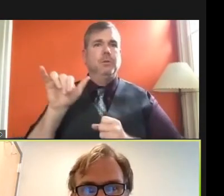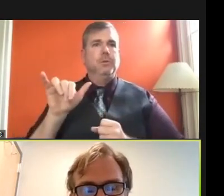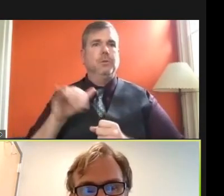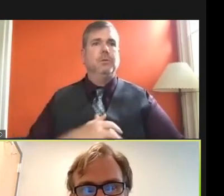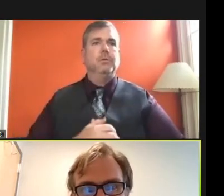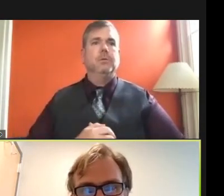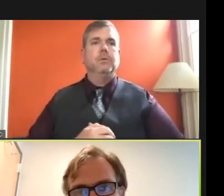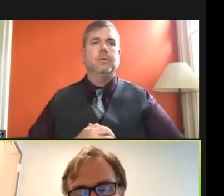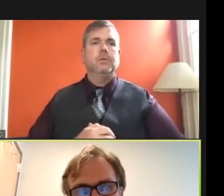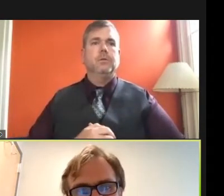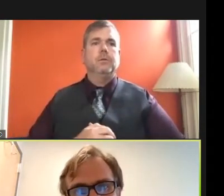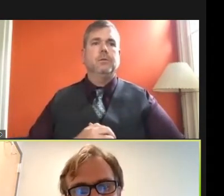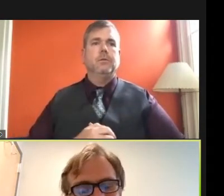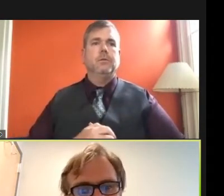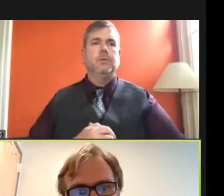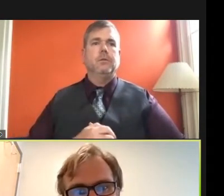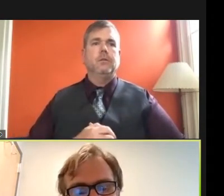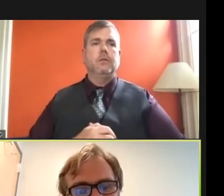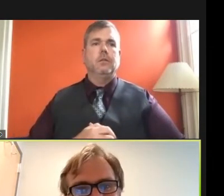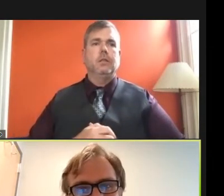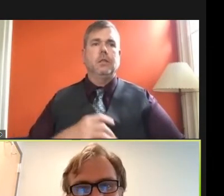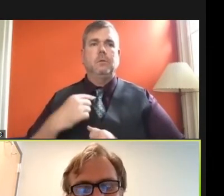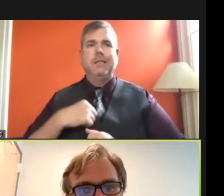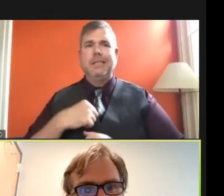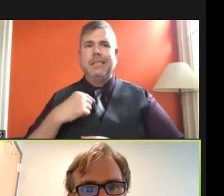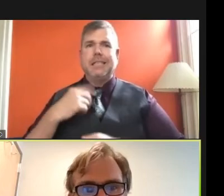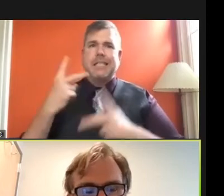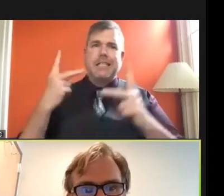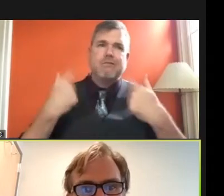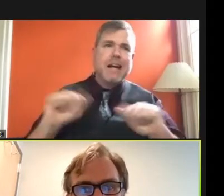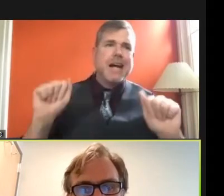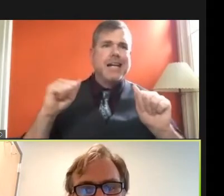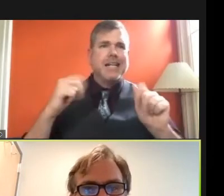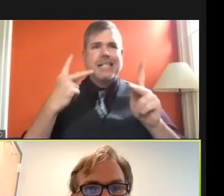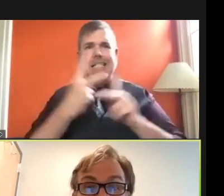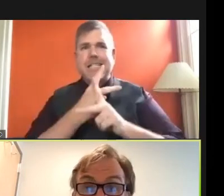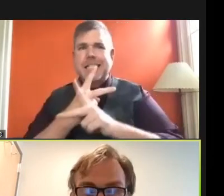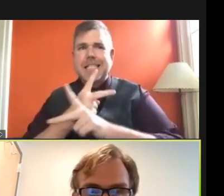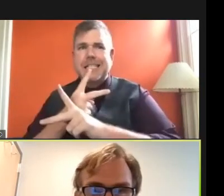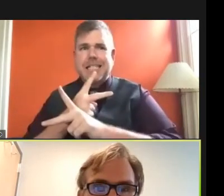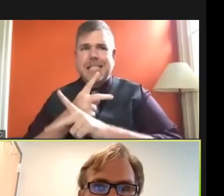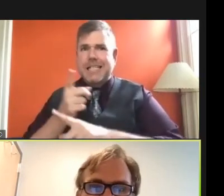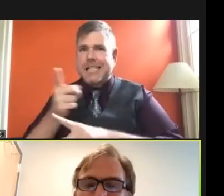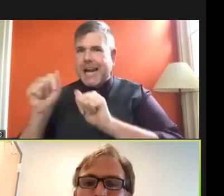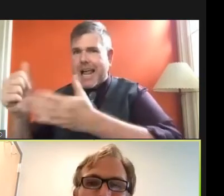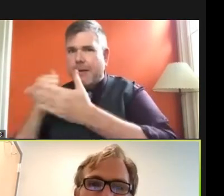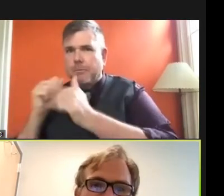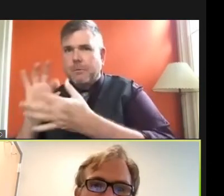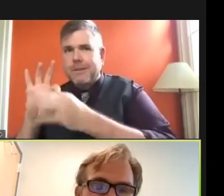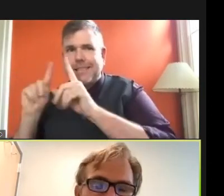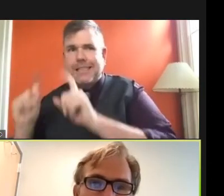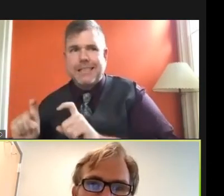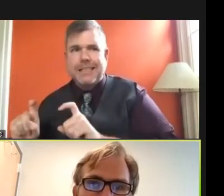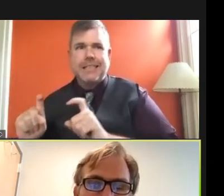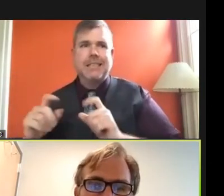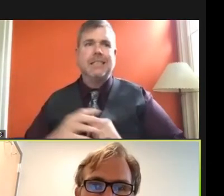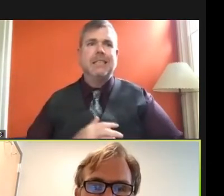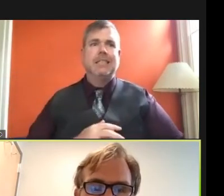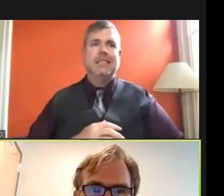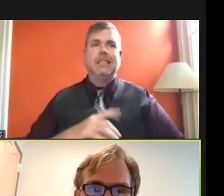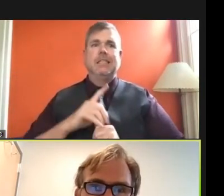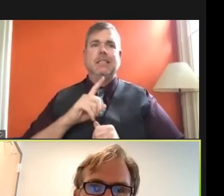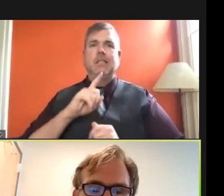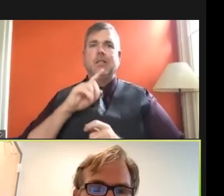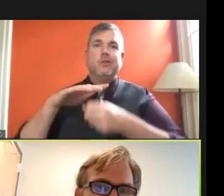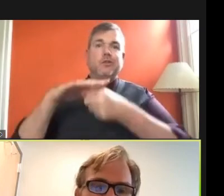different supports, academic supports. UCSF does some of our testing, the state lab does some of our testing, the regional lab does some, the private labs,